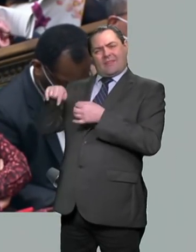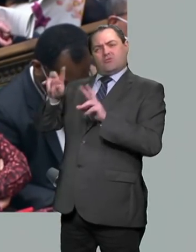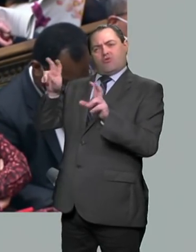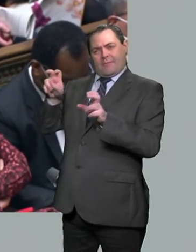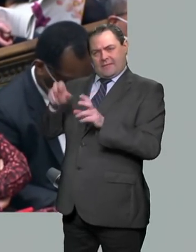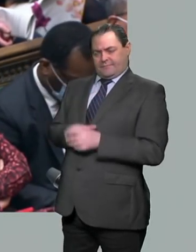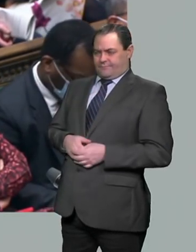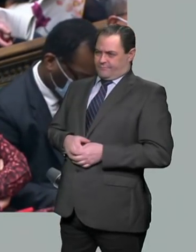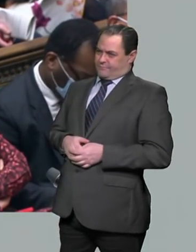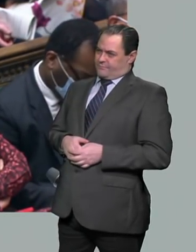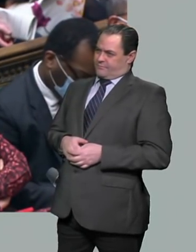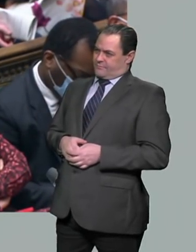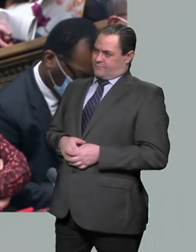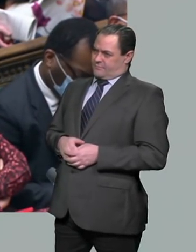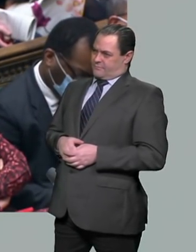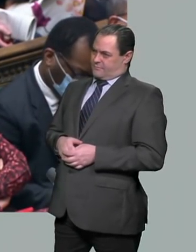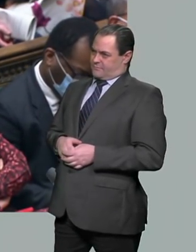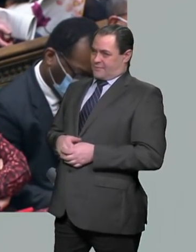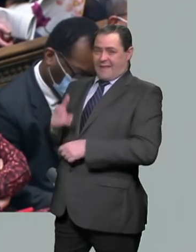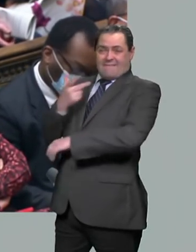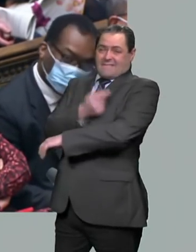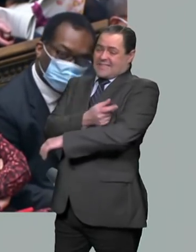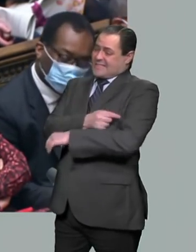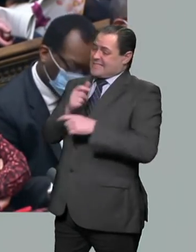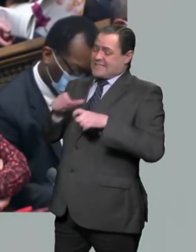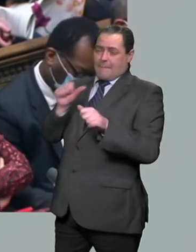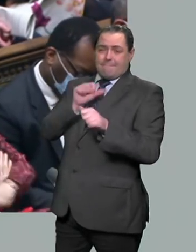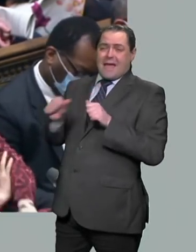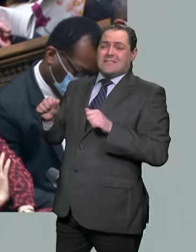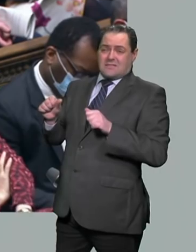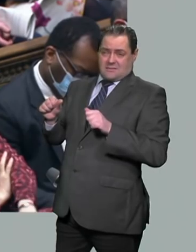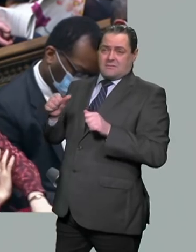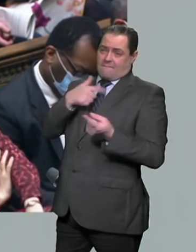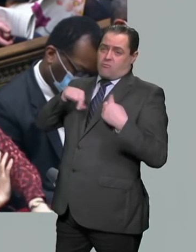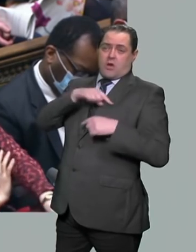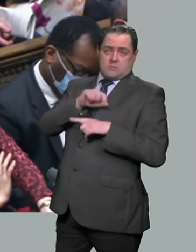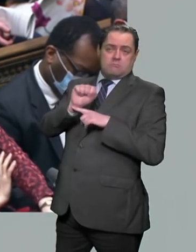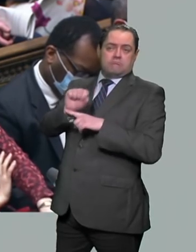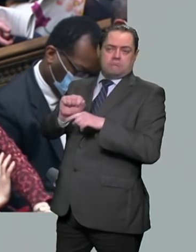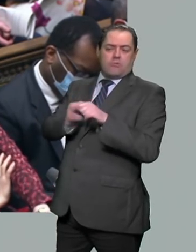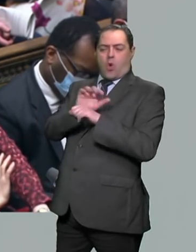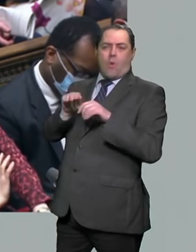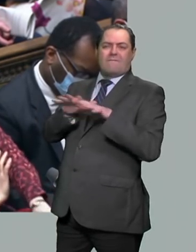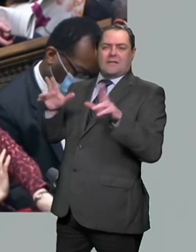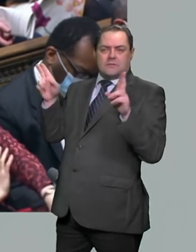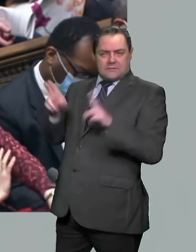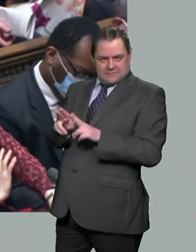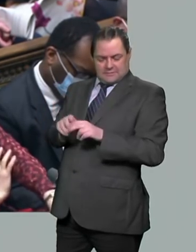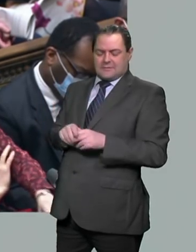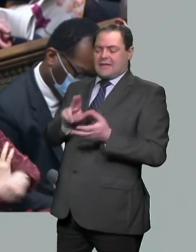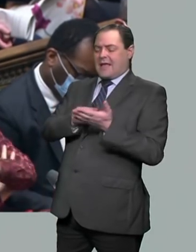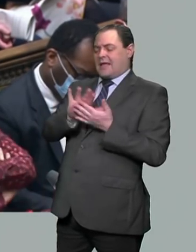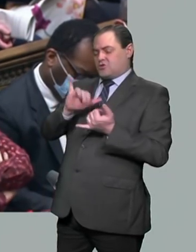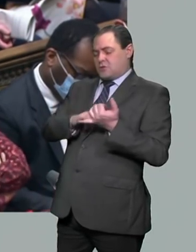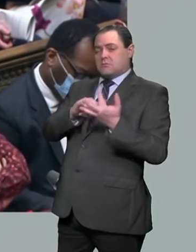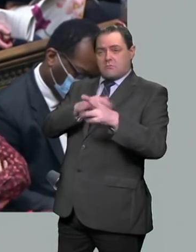stress that vaccines remain our best line of defence, and I do think that NHS staff and all those who work